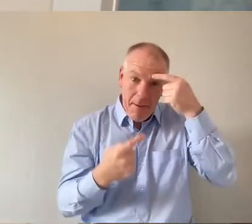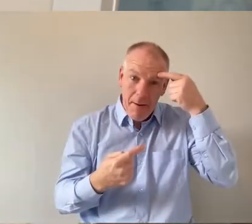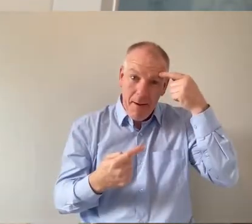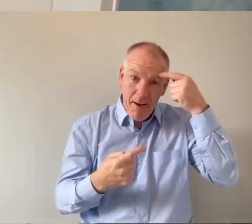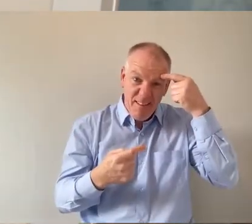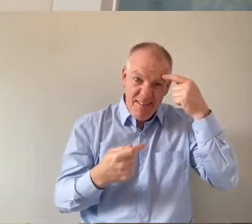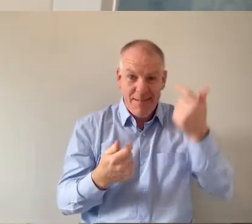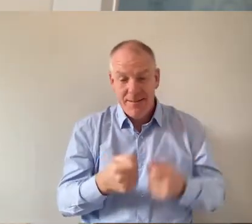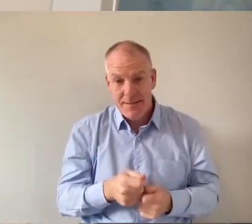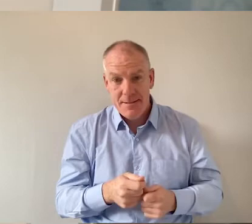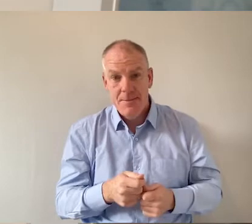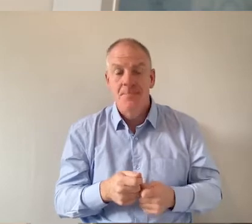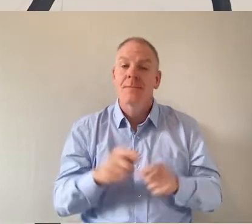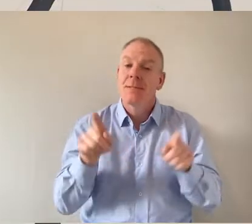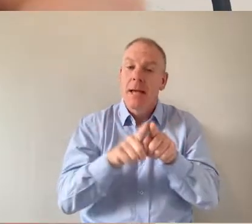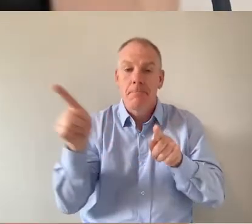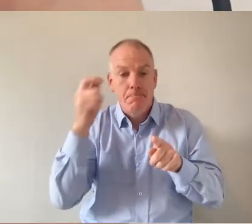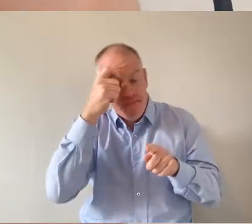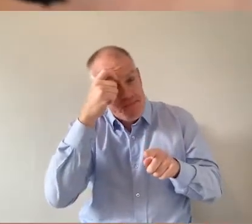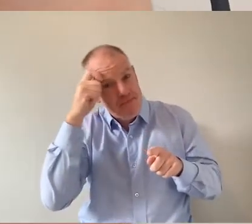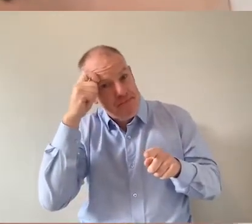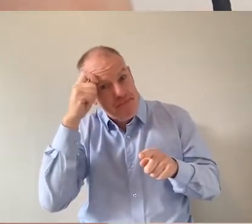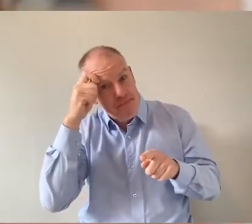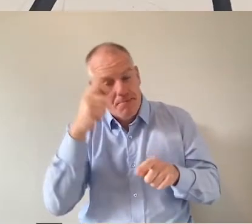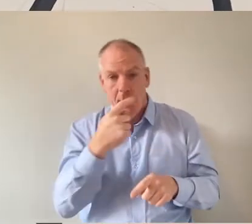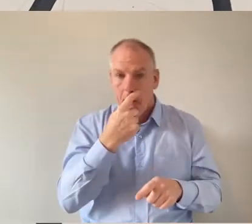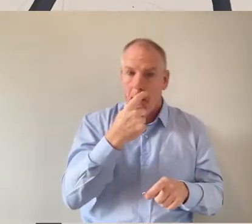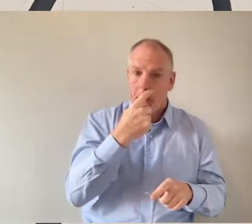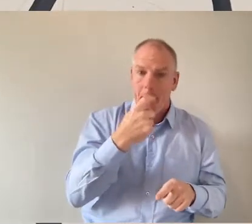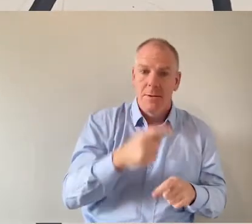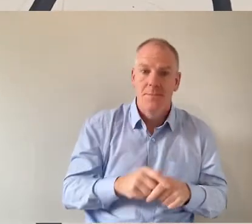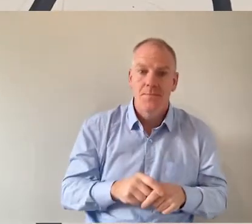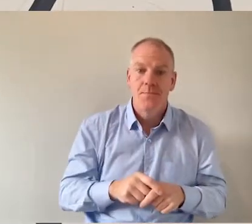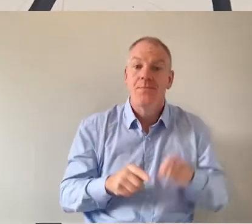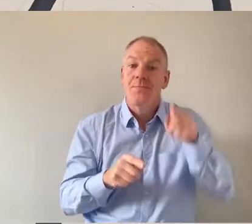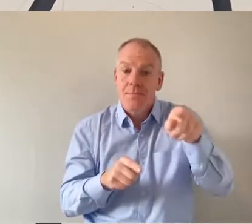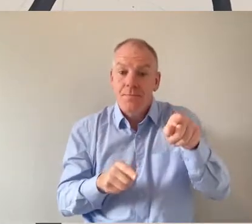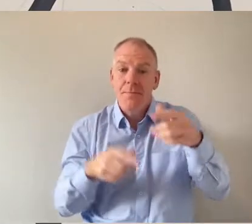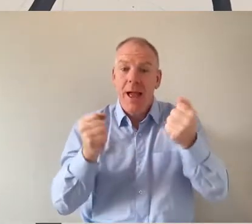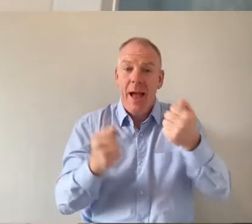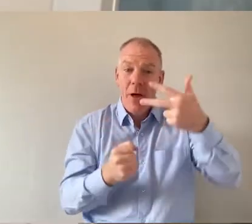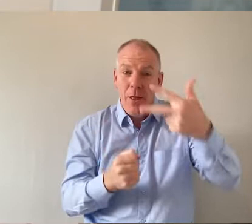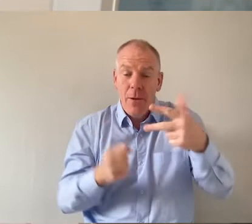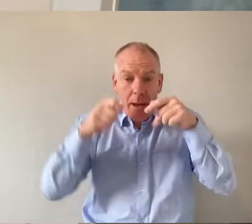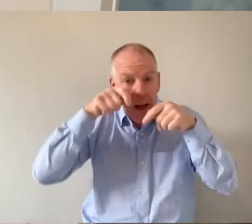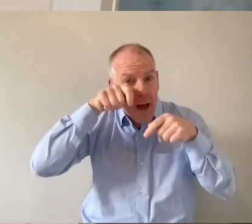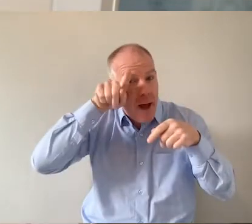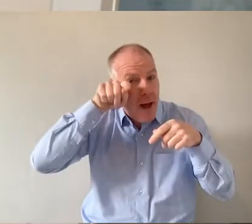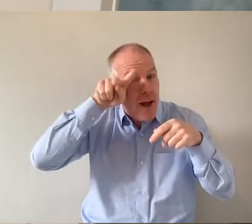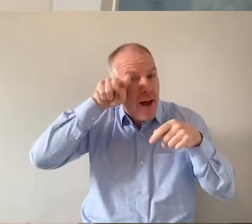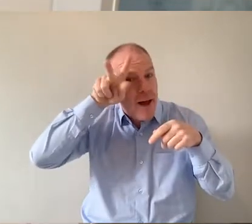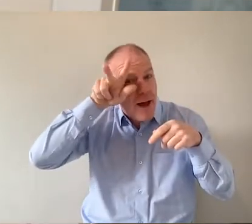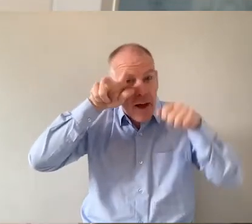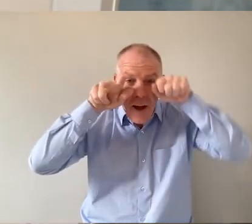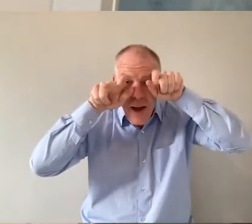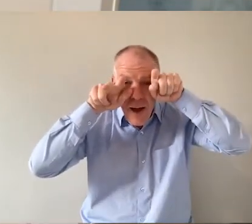just a big thick line. And then we do another one over here. And then we give her 3 little eyelashes on either side.